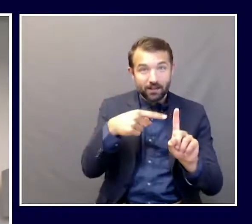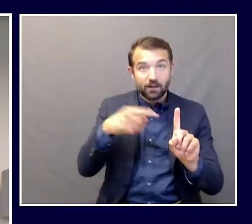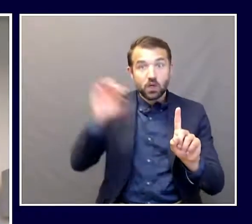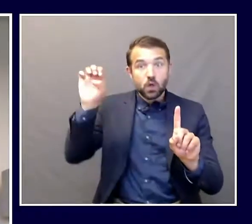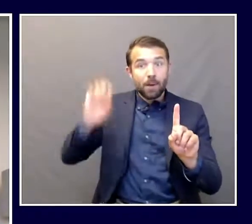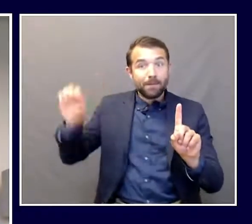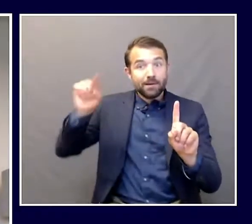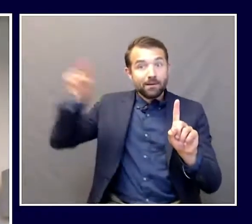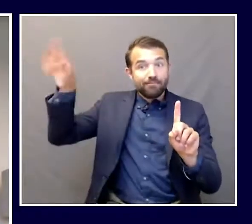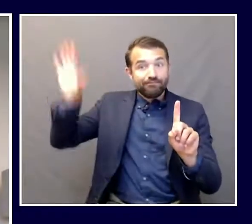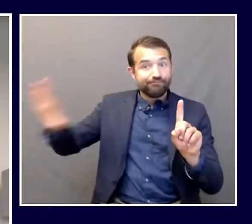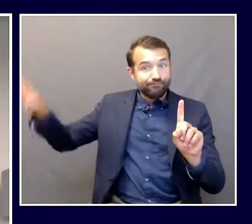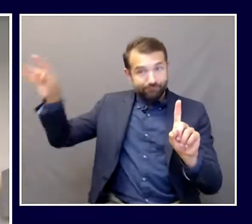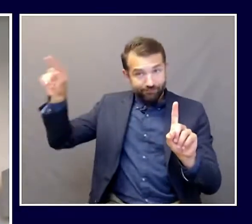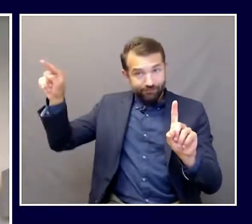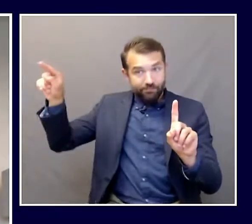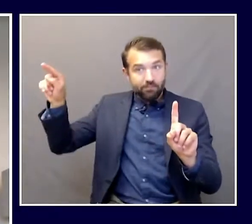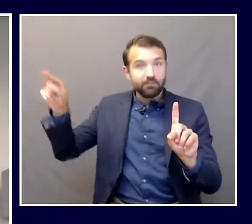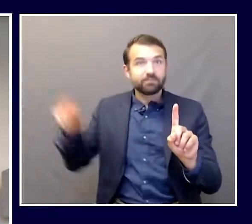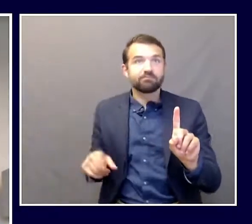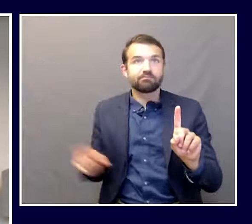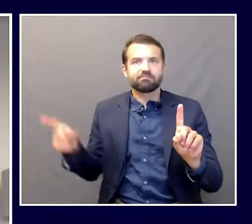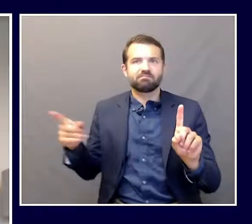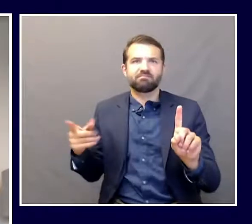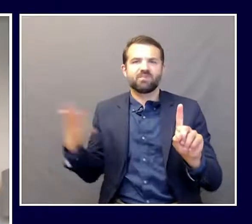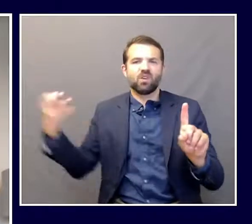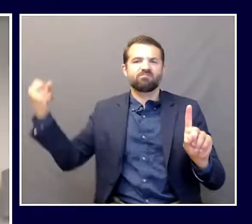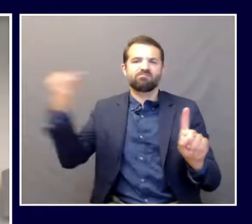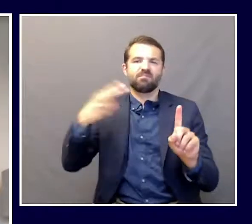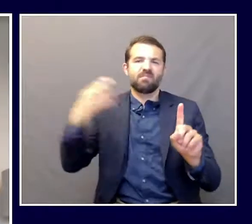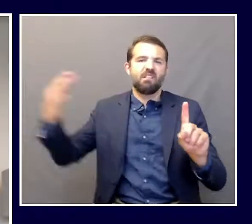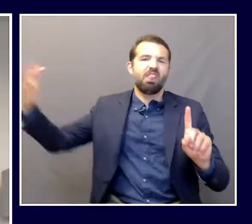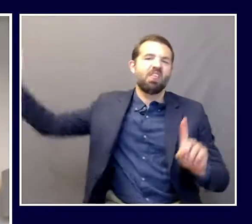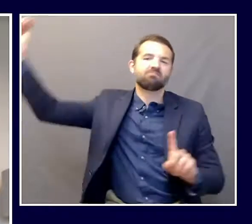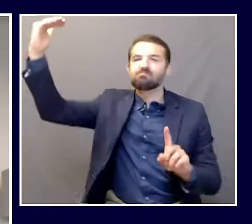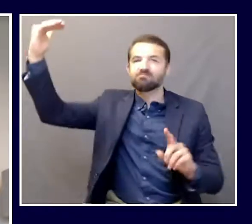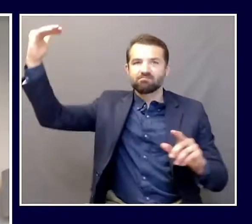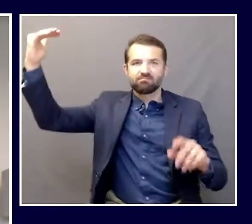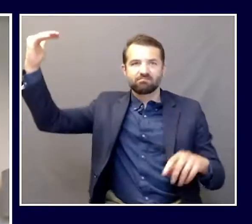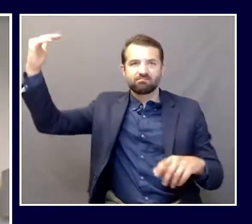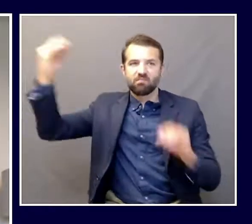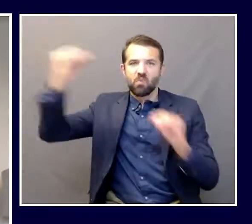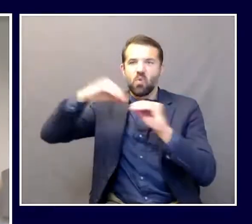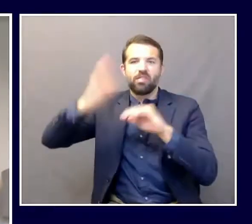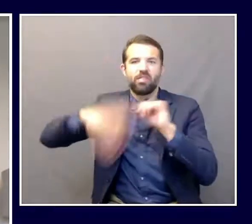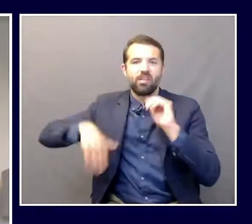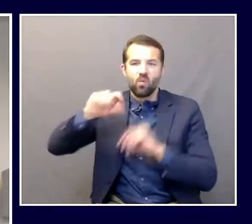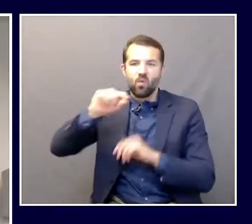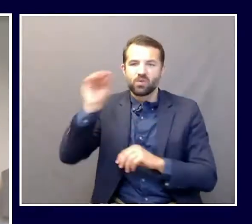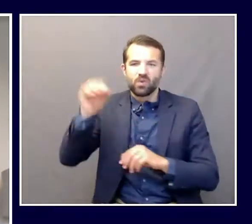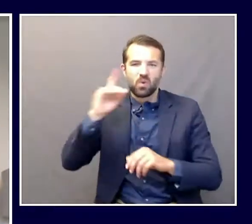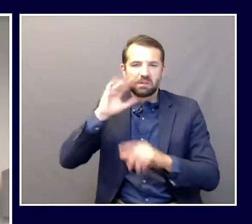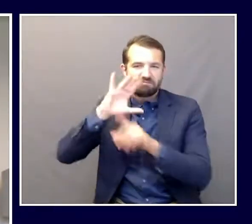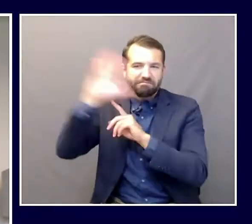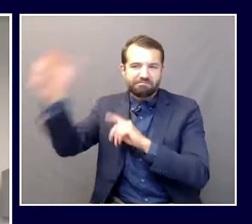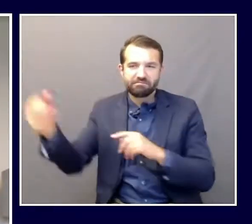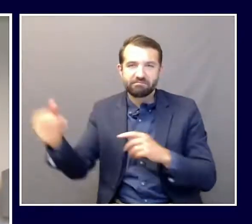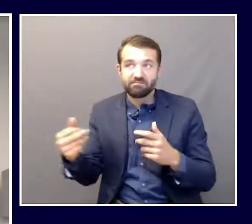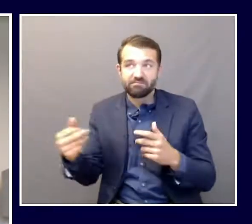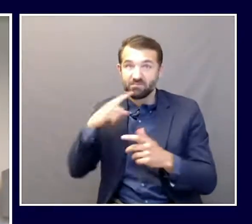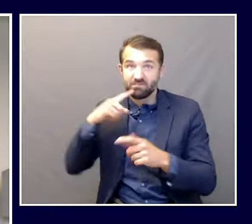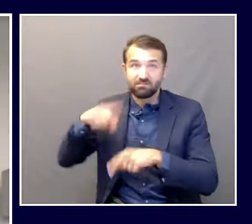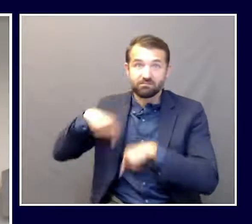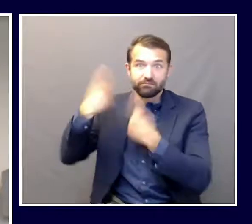number of cases among those who are not vaccinated. So again, if you have been waiting to see whether or when to